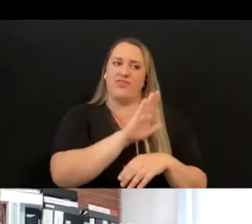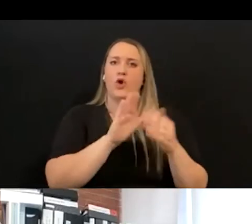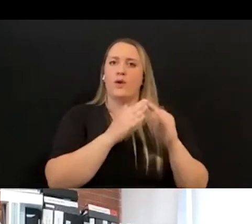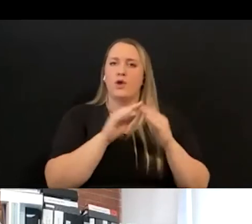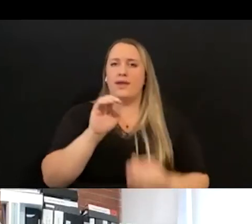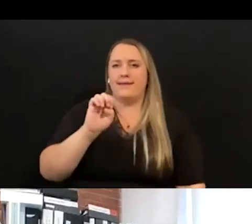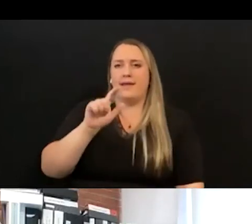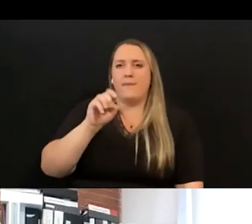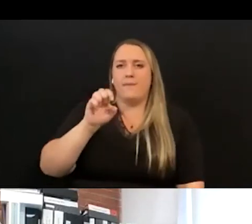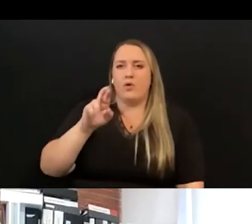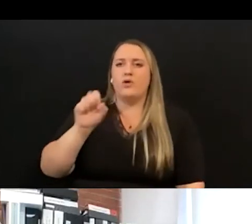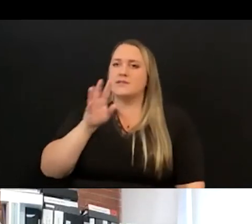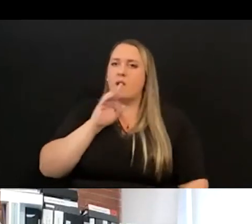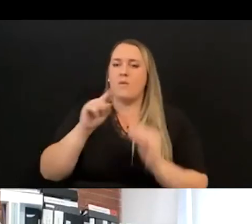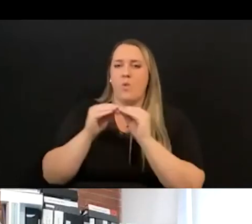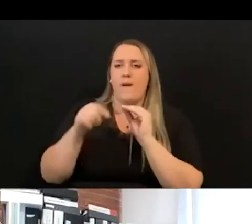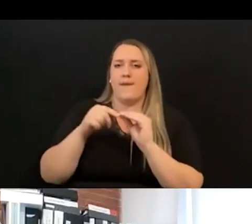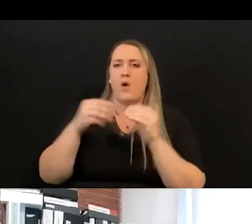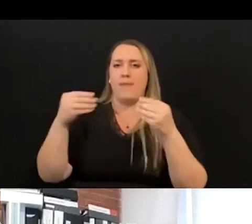bit more about some of the marketing too.